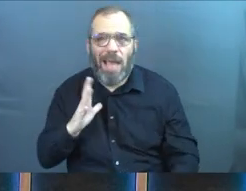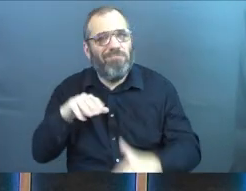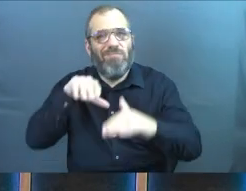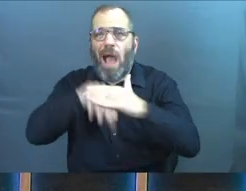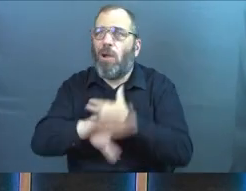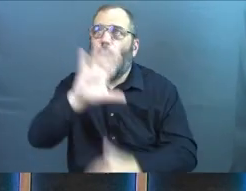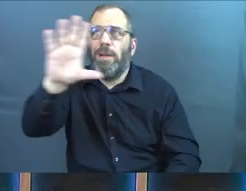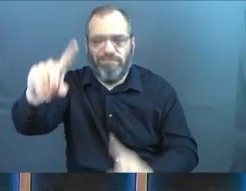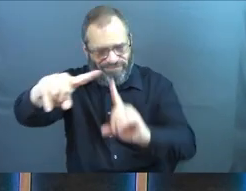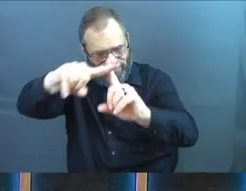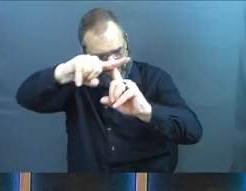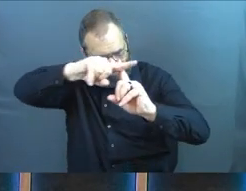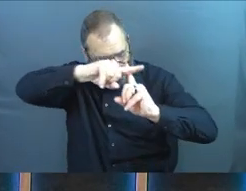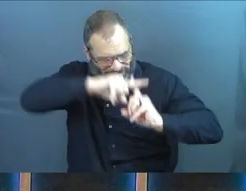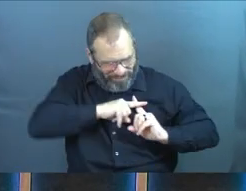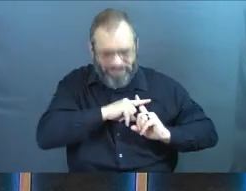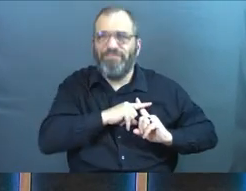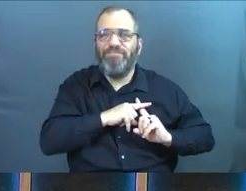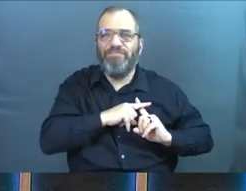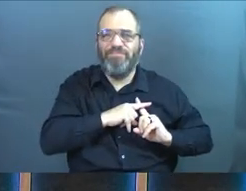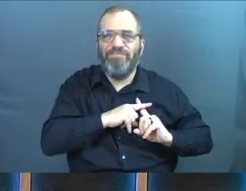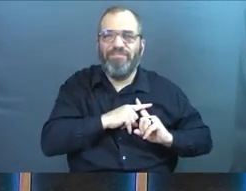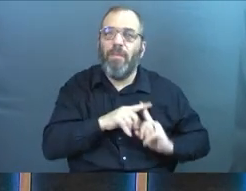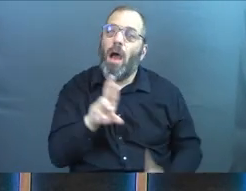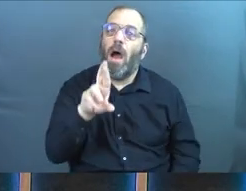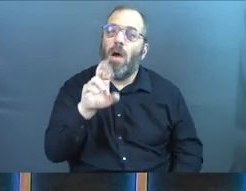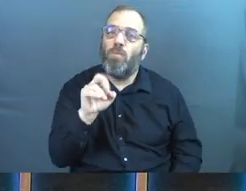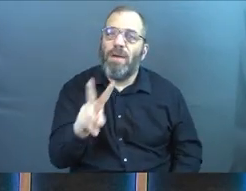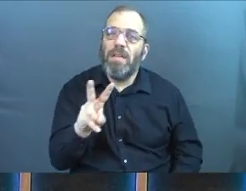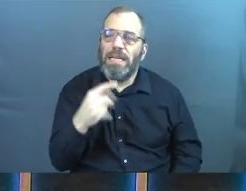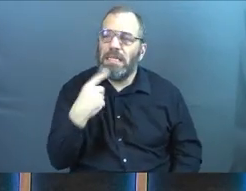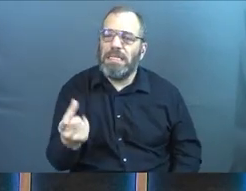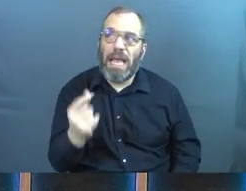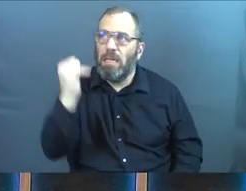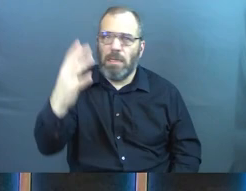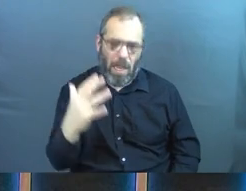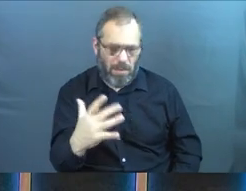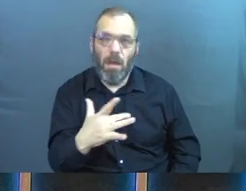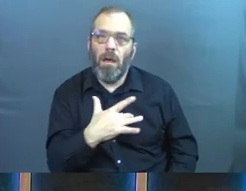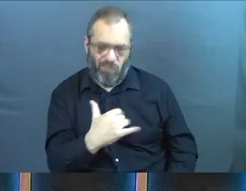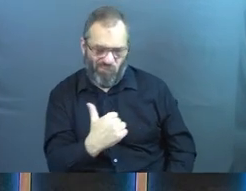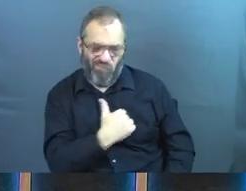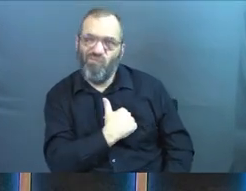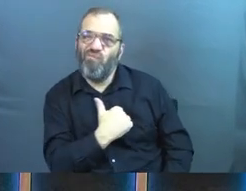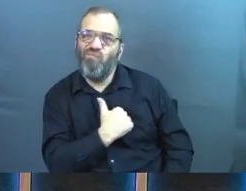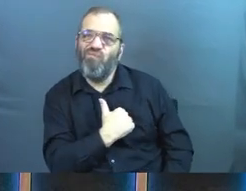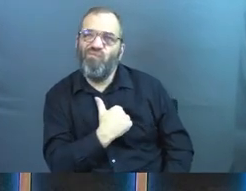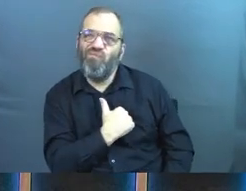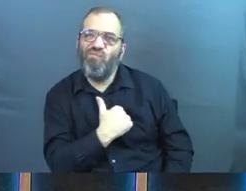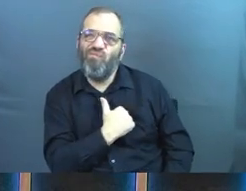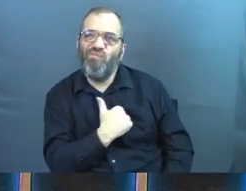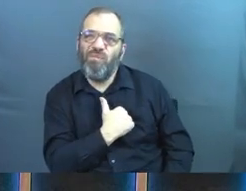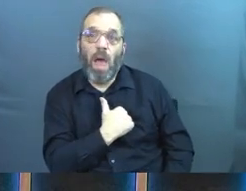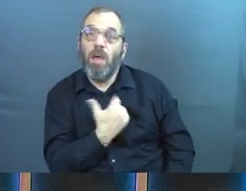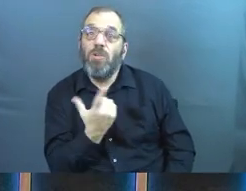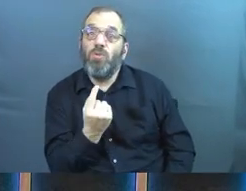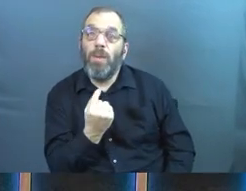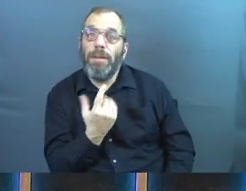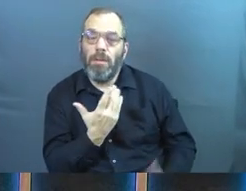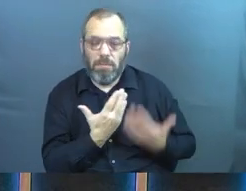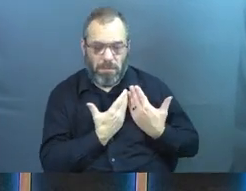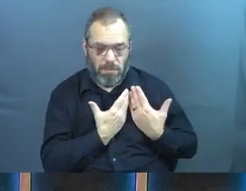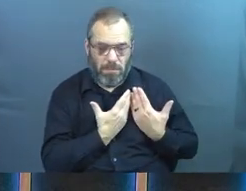in. The passage in Revelation says it's almost like God's just knocking at the door. And all he wants you to do